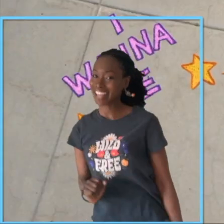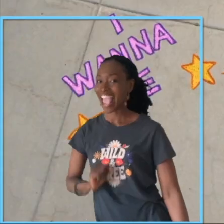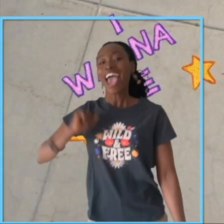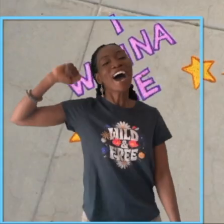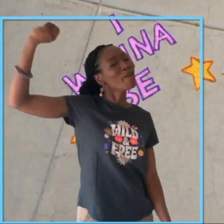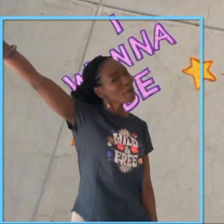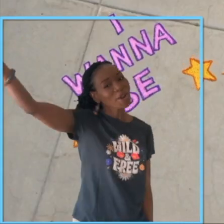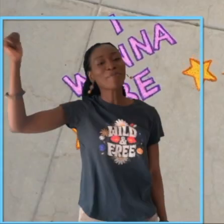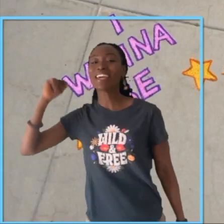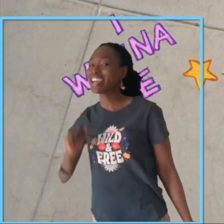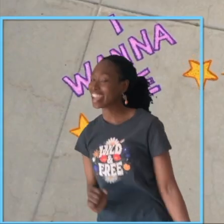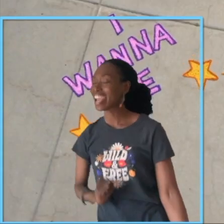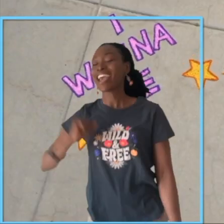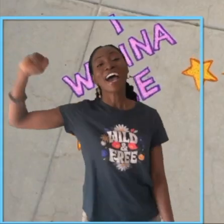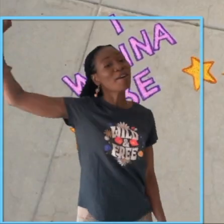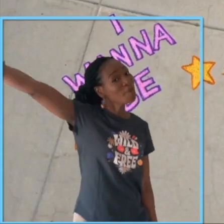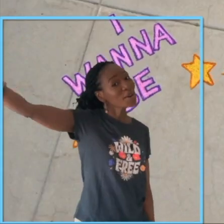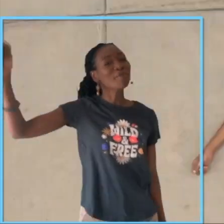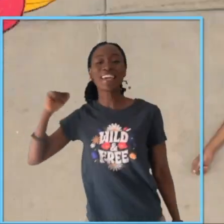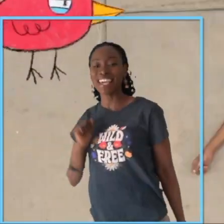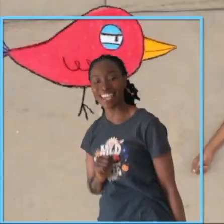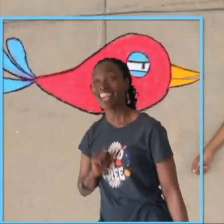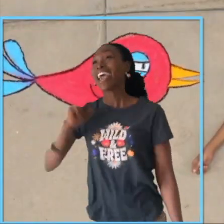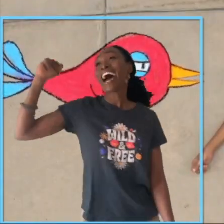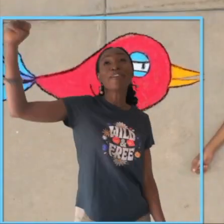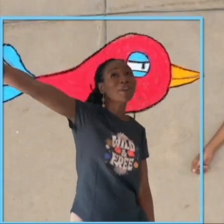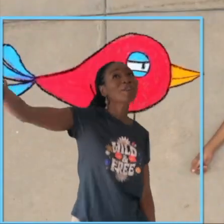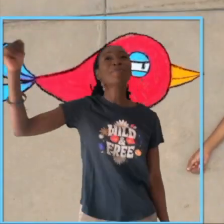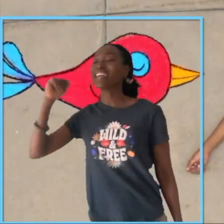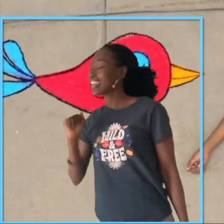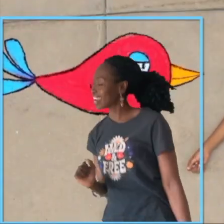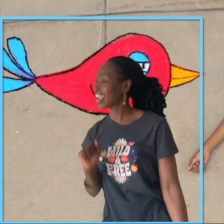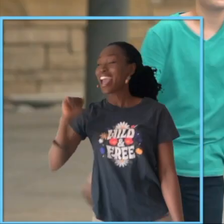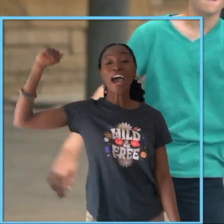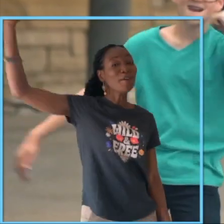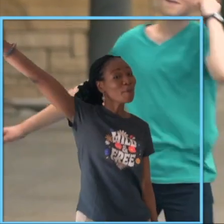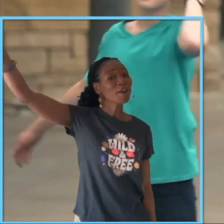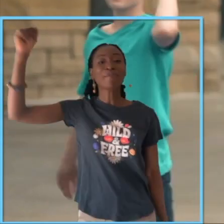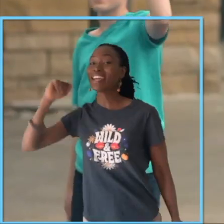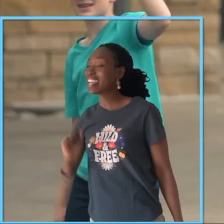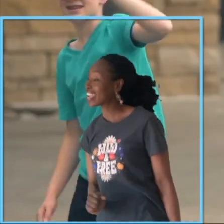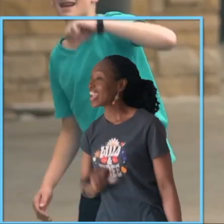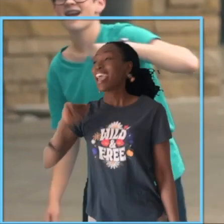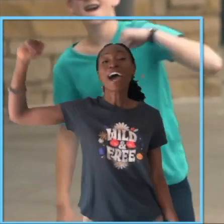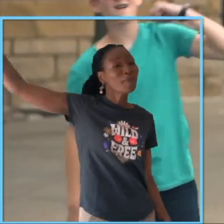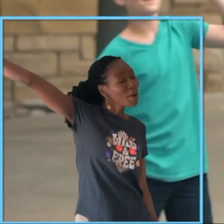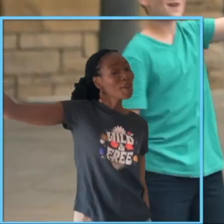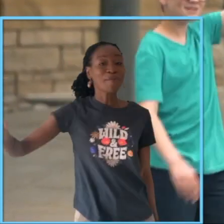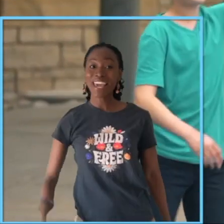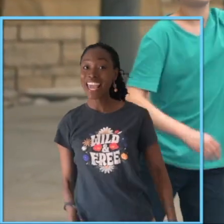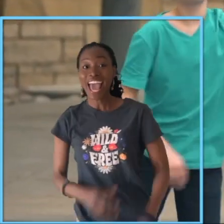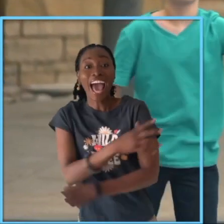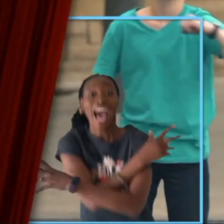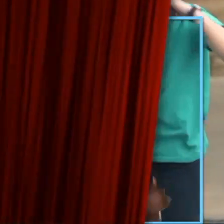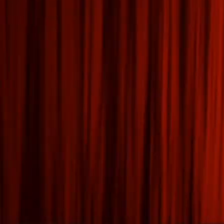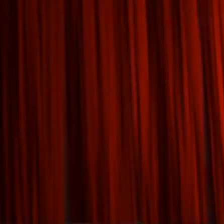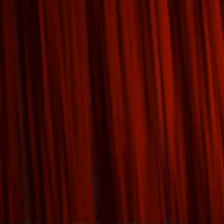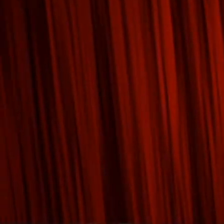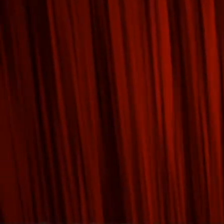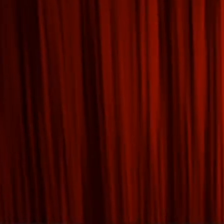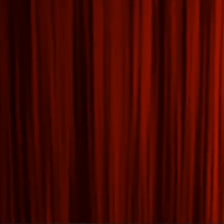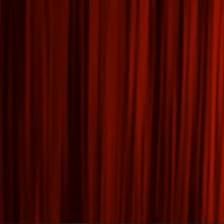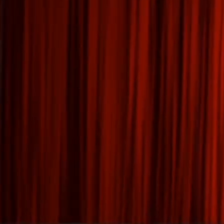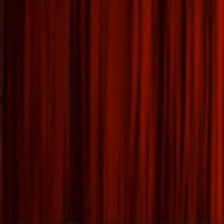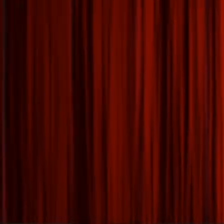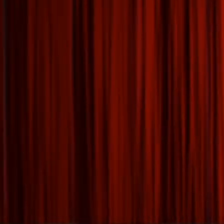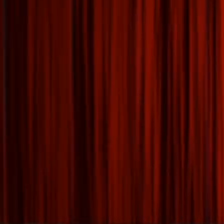to be, I want to be, I want to be, I want to be, I want to be, I want to be, I want